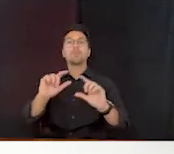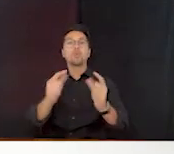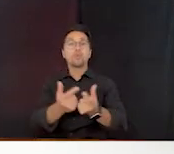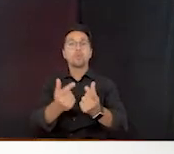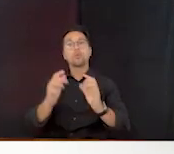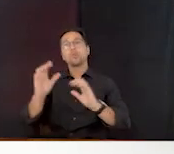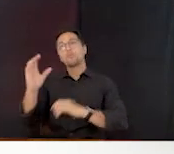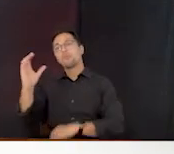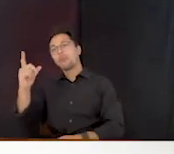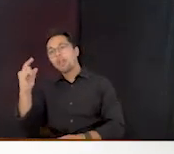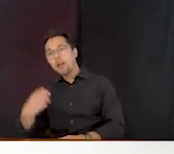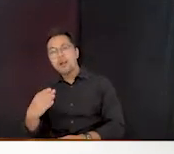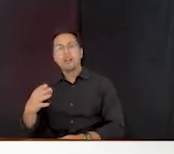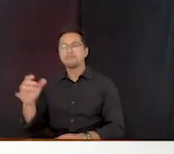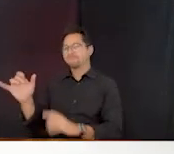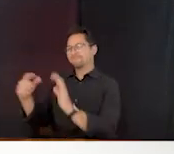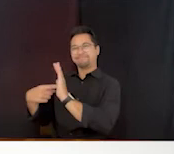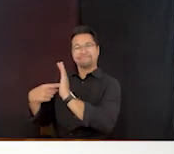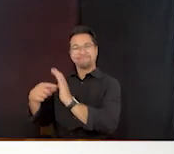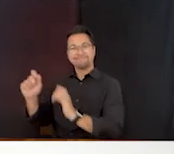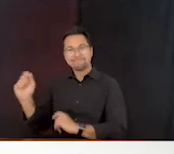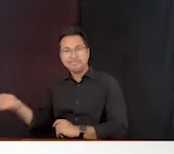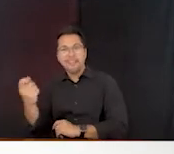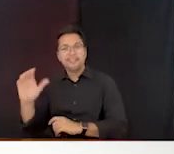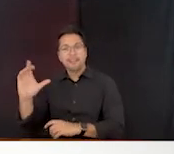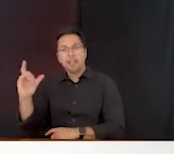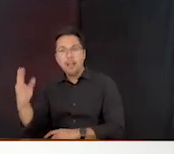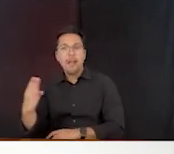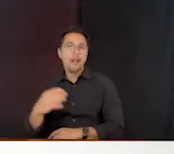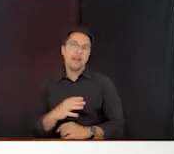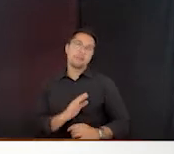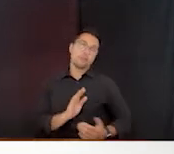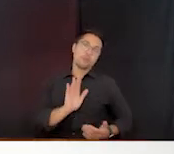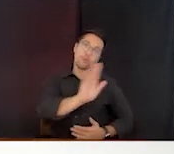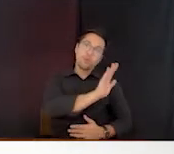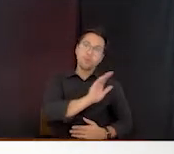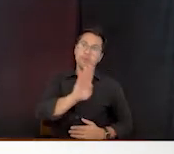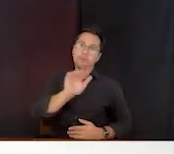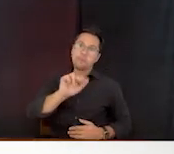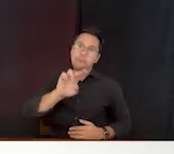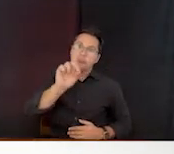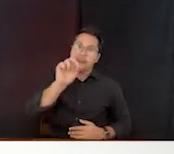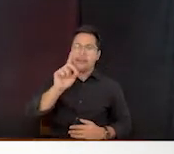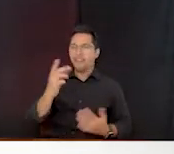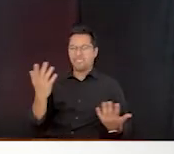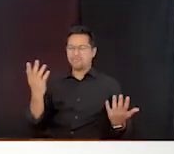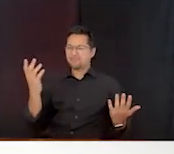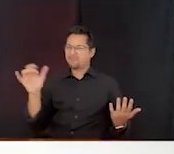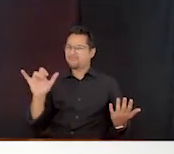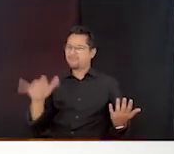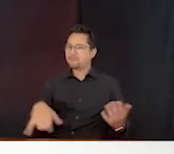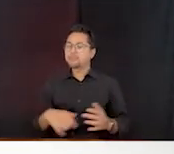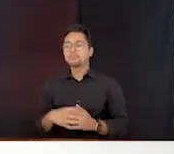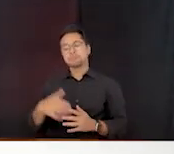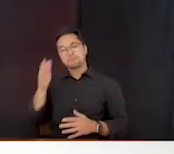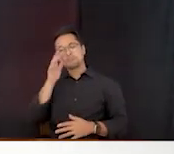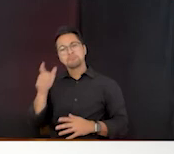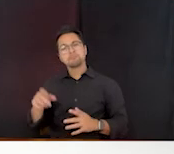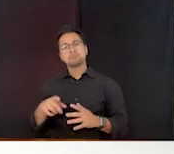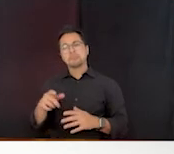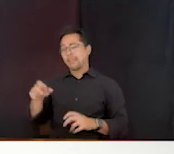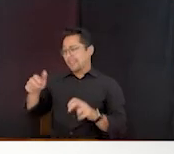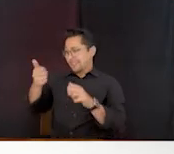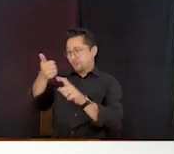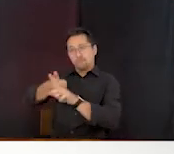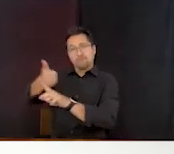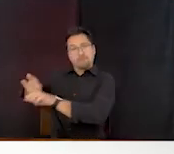like tennis clubs or your band, or something along those lines. So now I'm going to start at Evan, and each of our